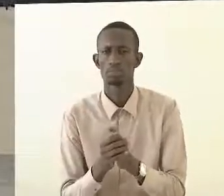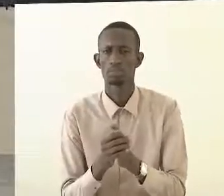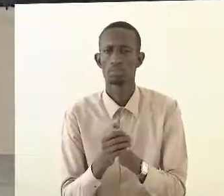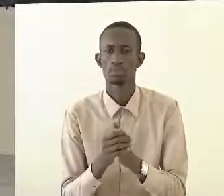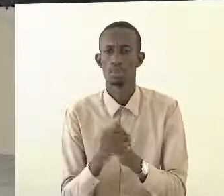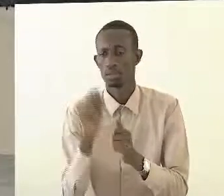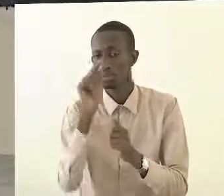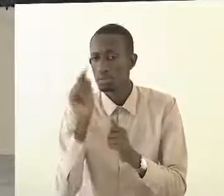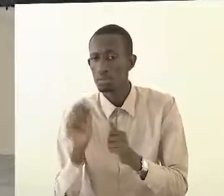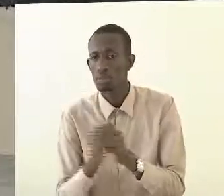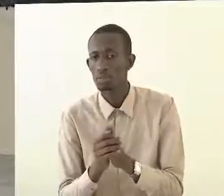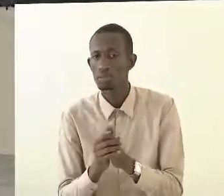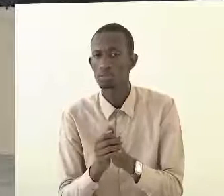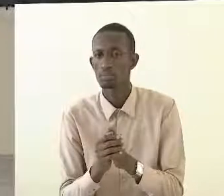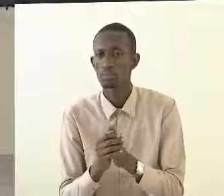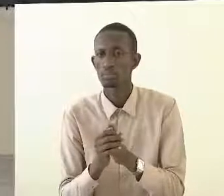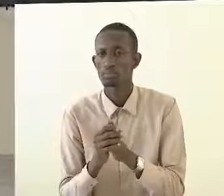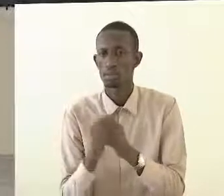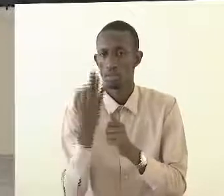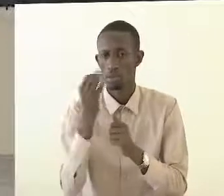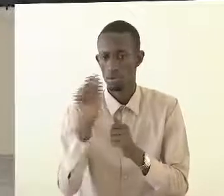z power 3 over 2